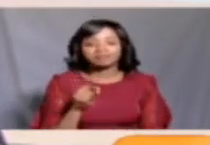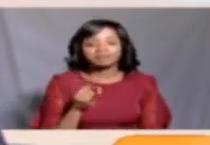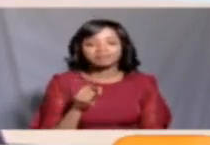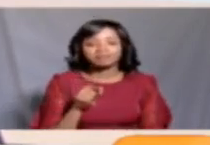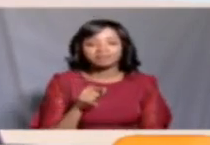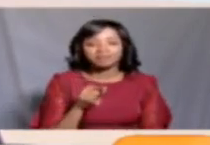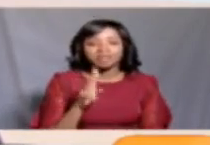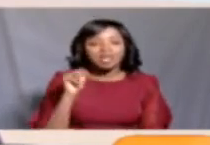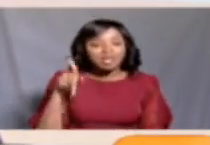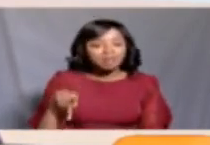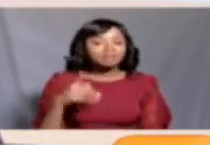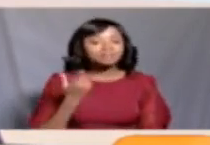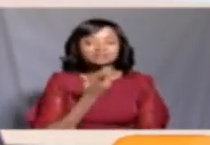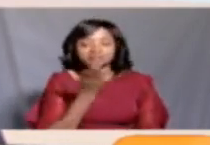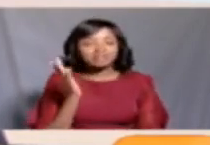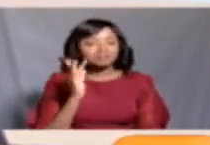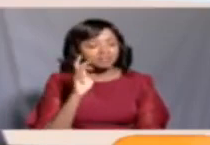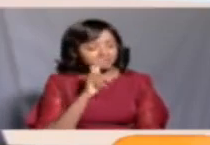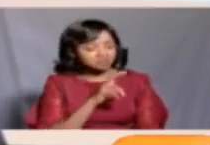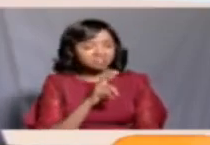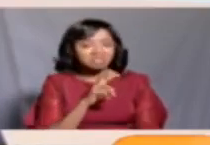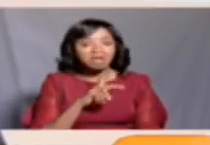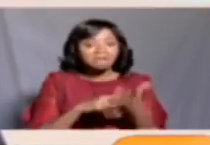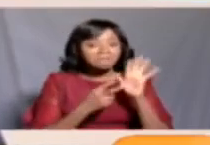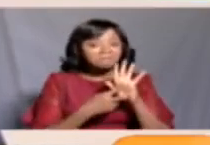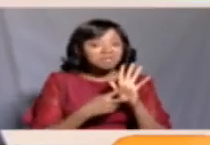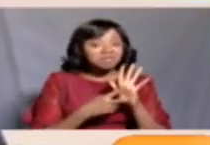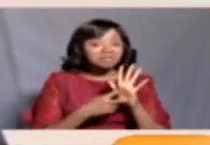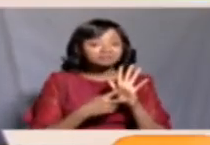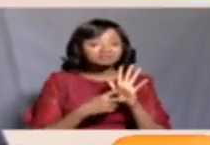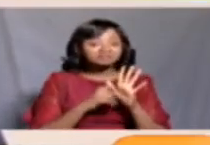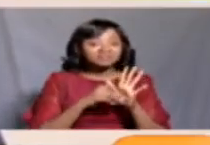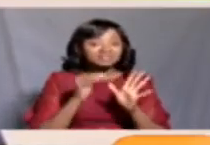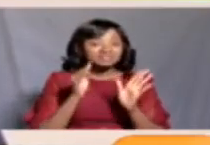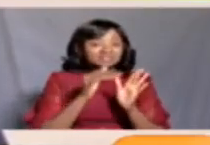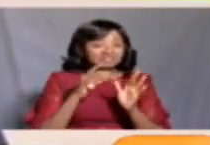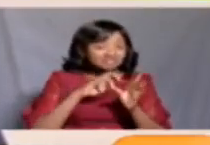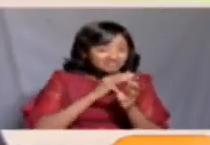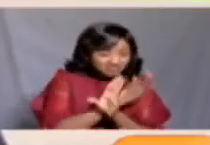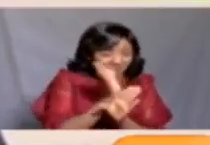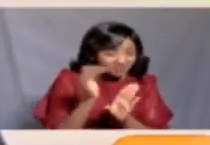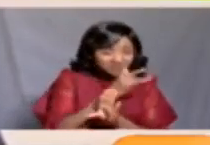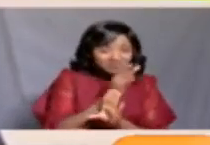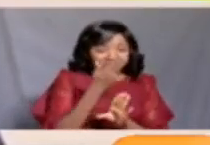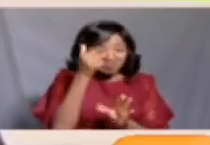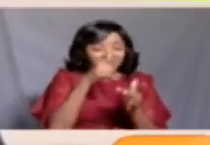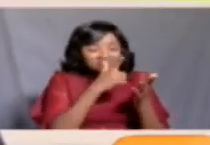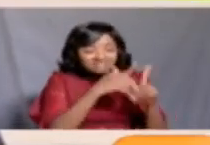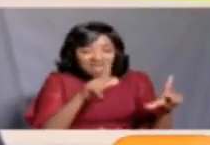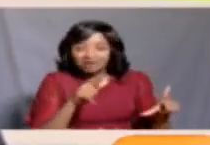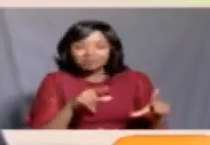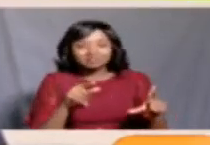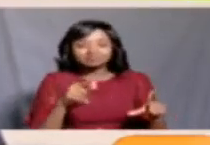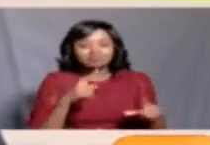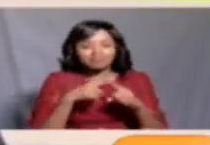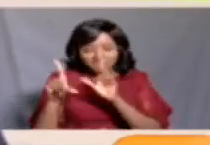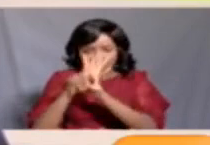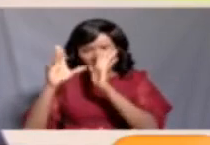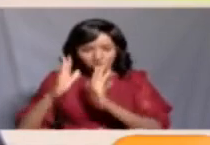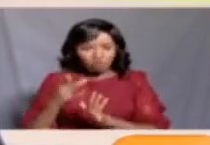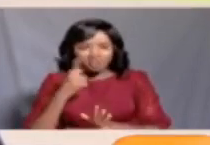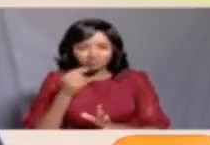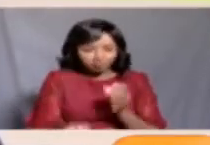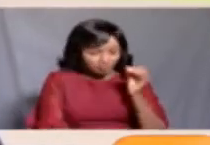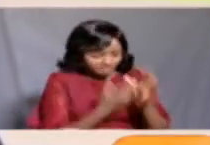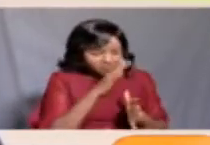and Senate need to really look at that, that the meaning does not become misconstrued by the language. And I think the people who are the lawyers behind the language of